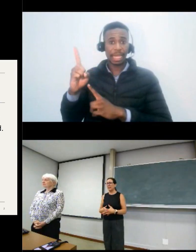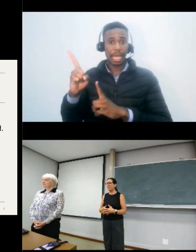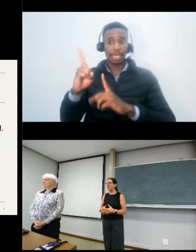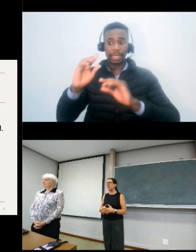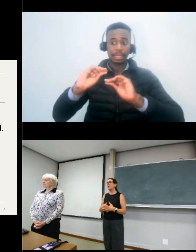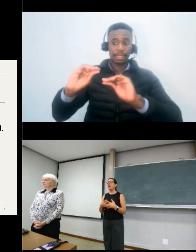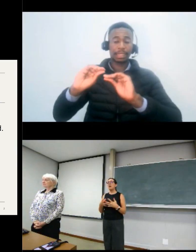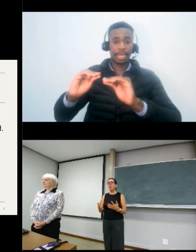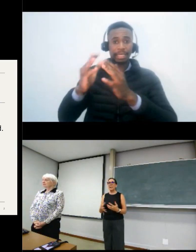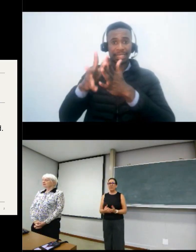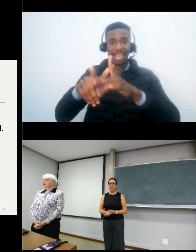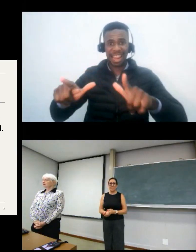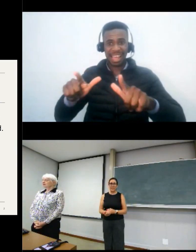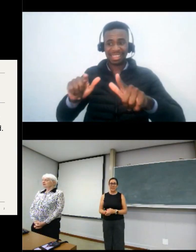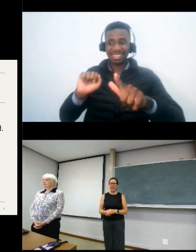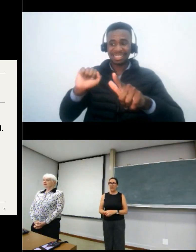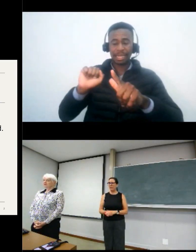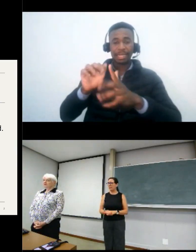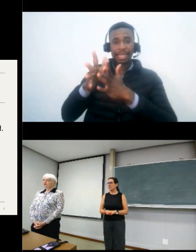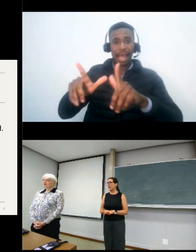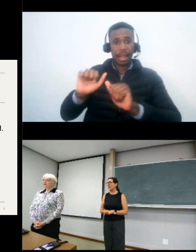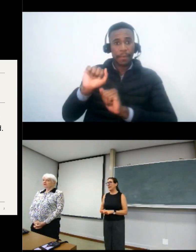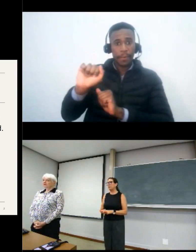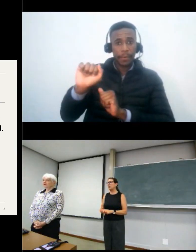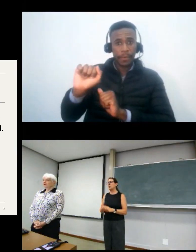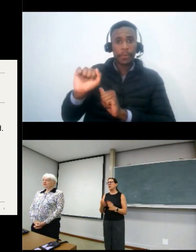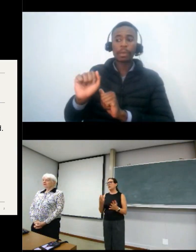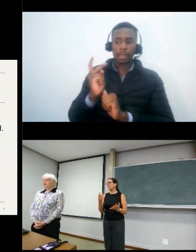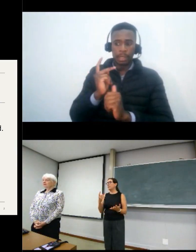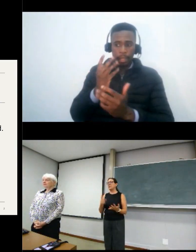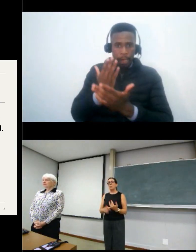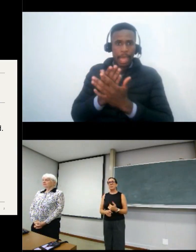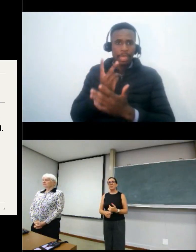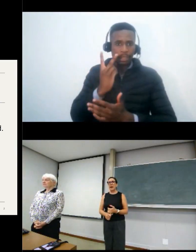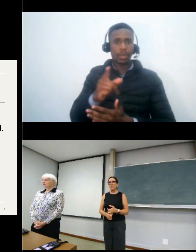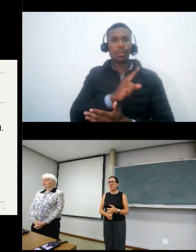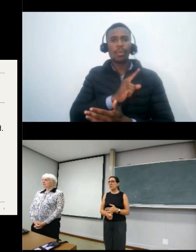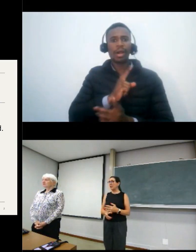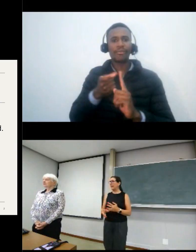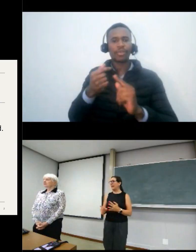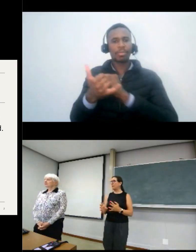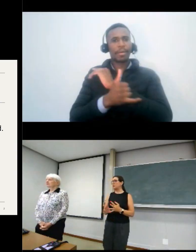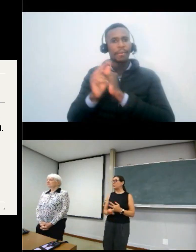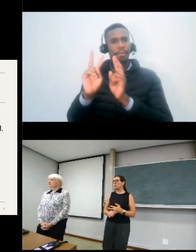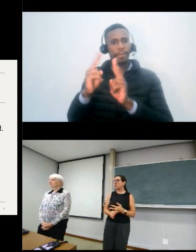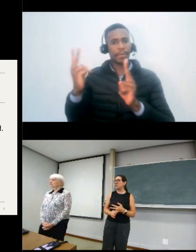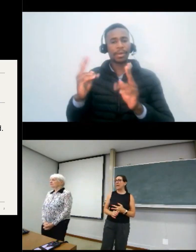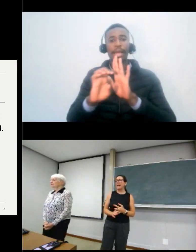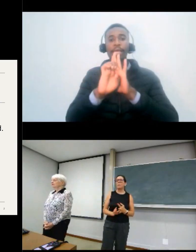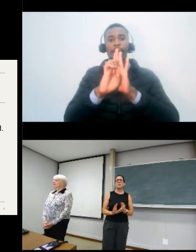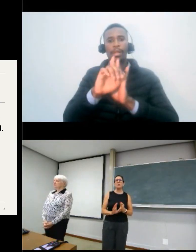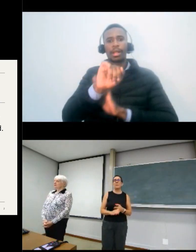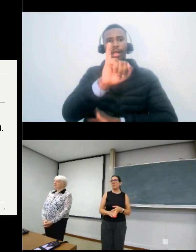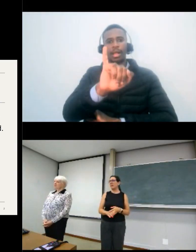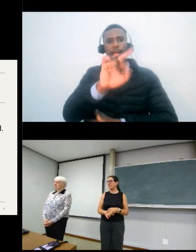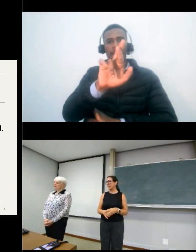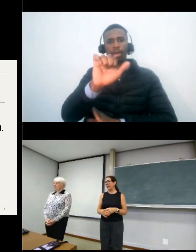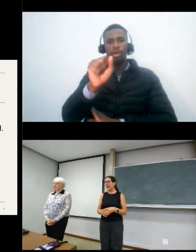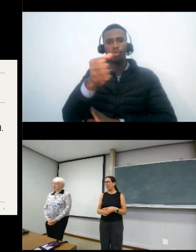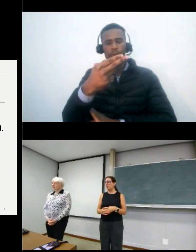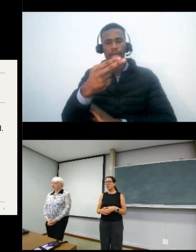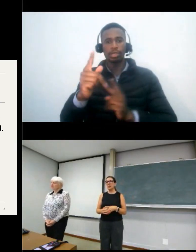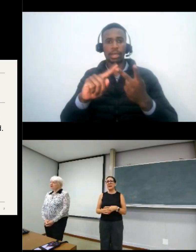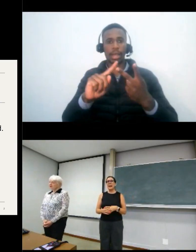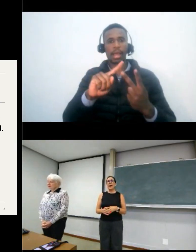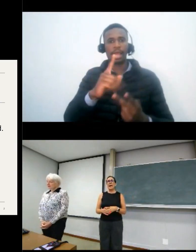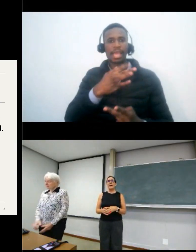them to South Africa are evident in South African Sign Language. For example, Irish Sign Language, British Sign Language, American